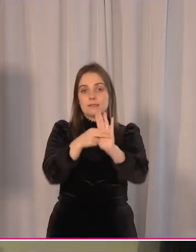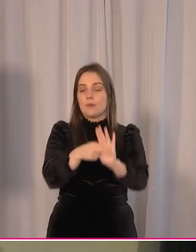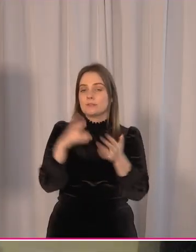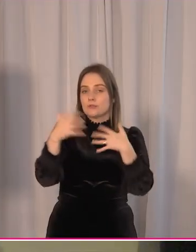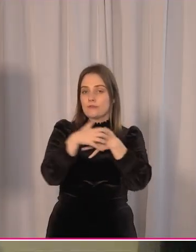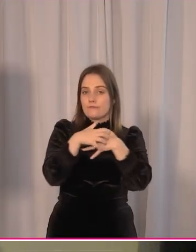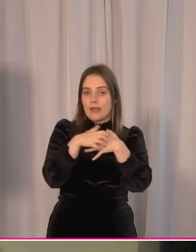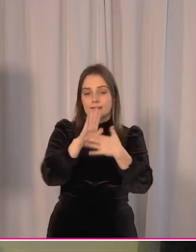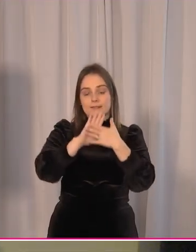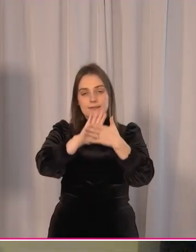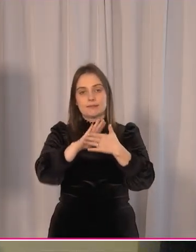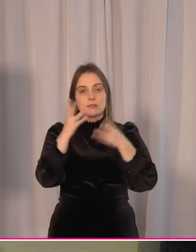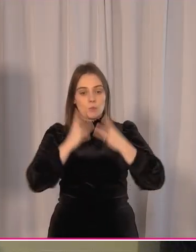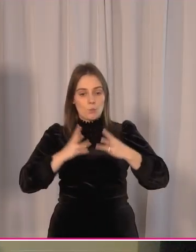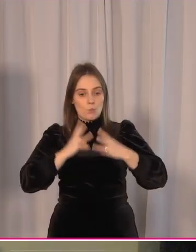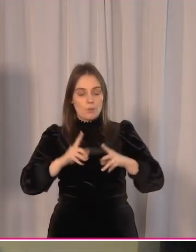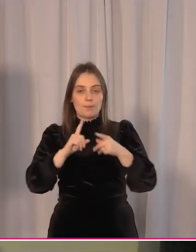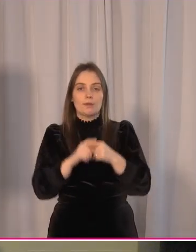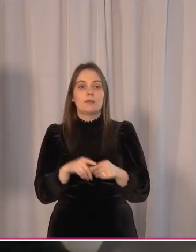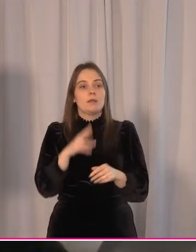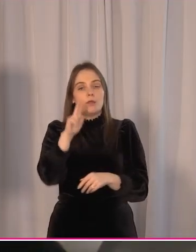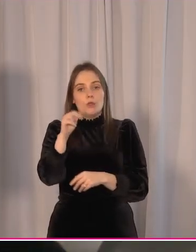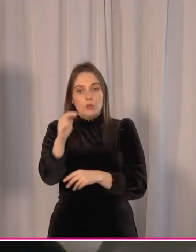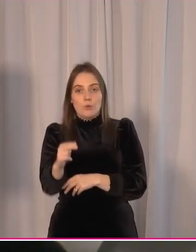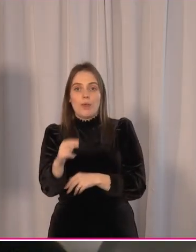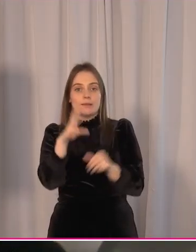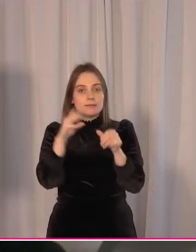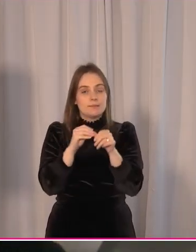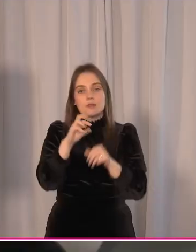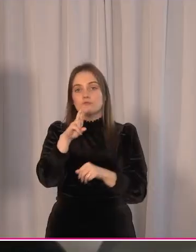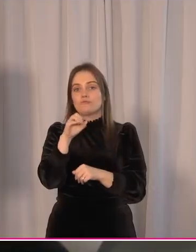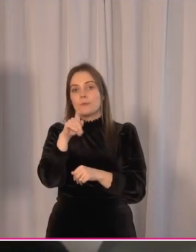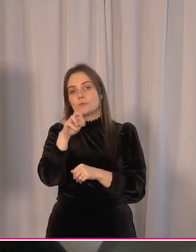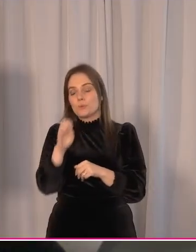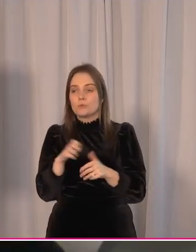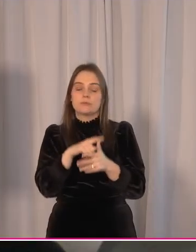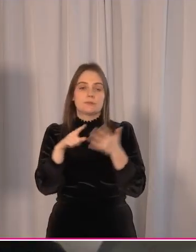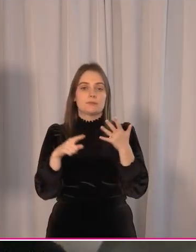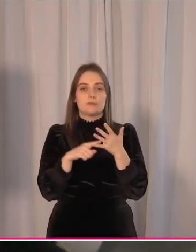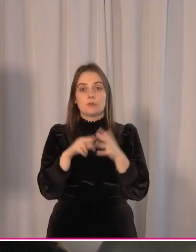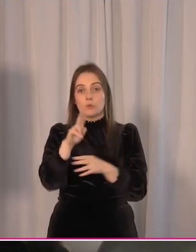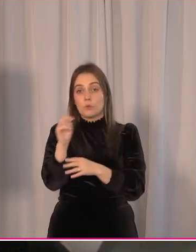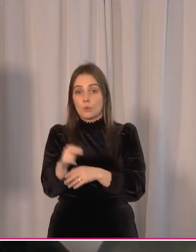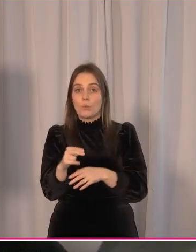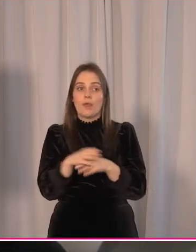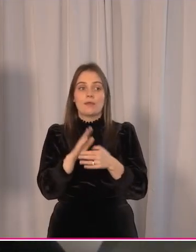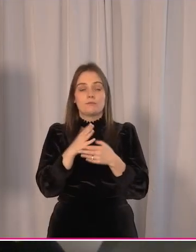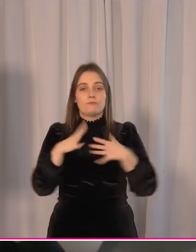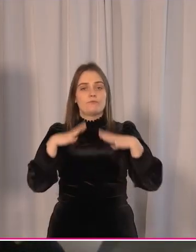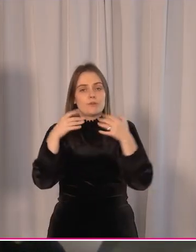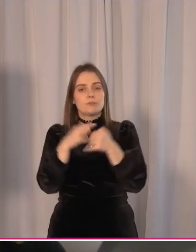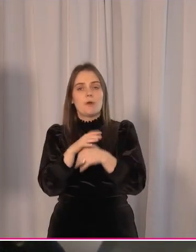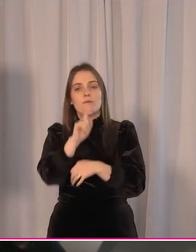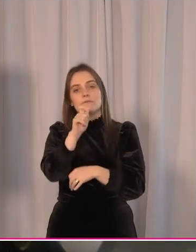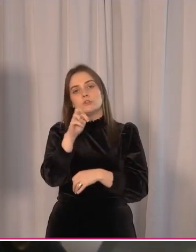against people, by UN Special Rapporteurs, by the UN, by the Office of the High Commissioner for Human Rights, freedom from torture. You